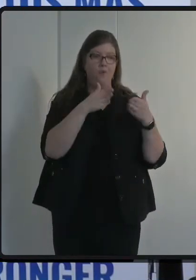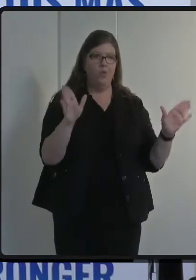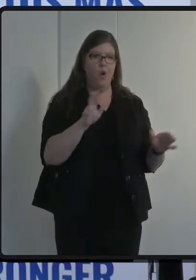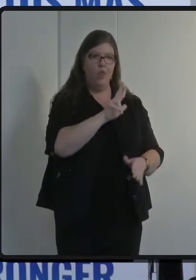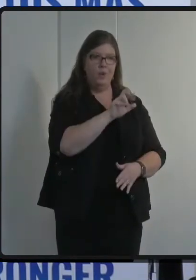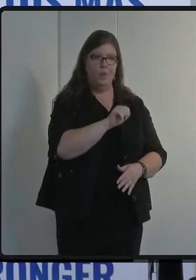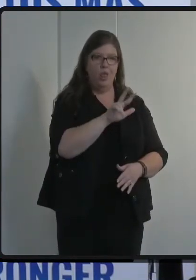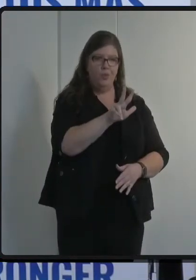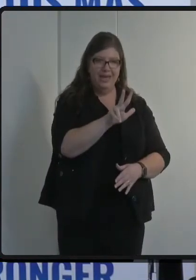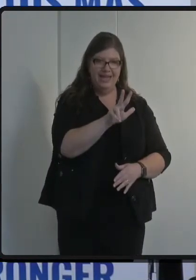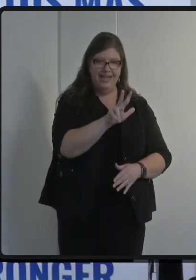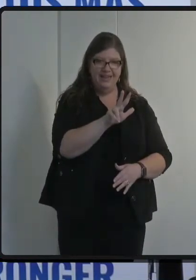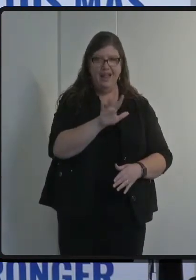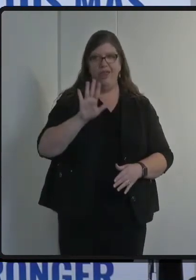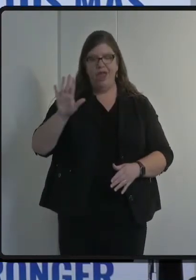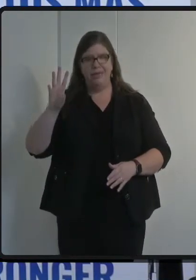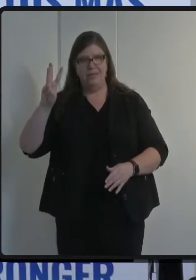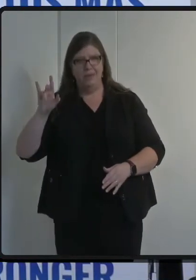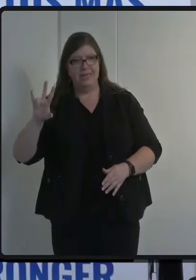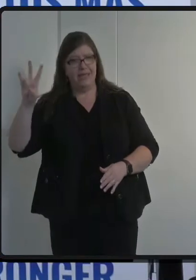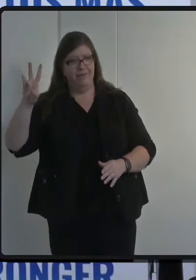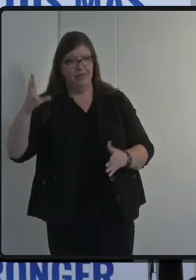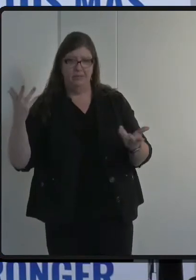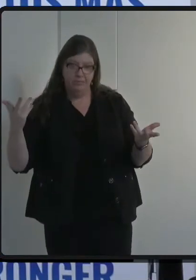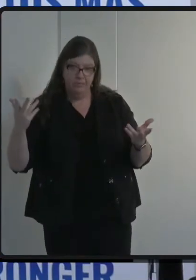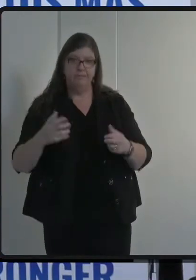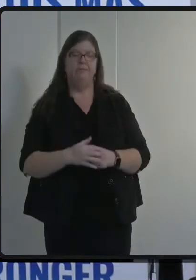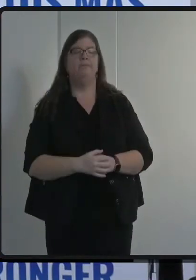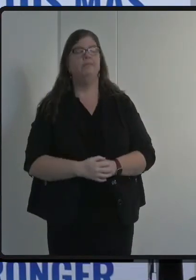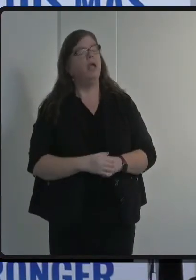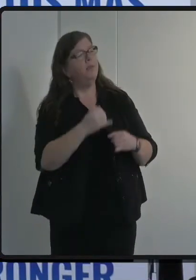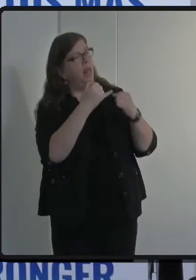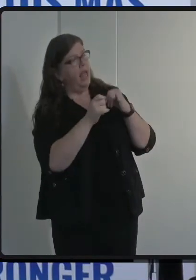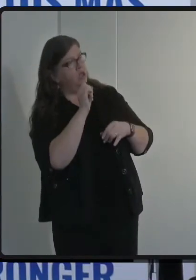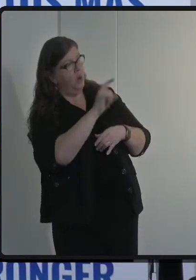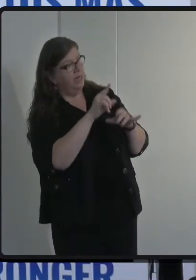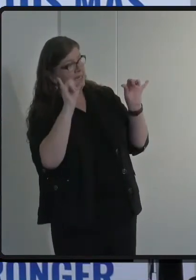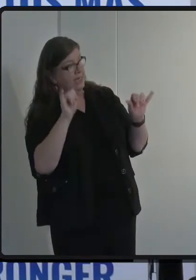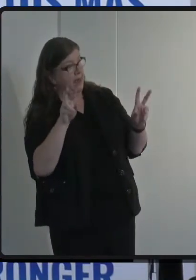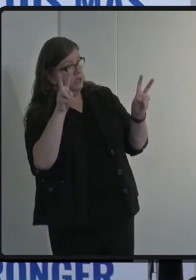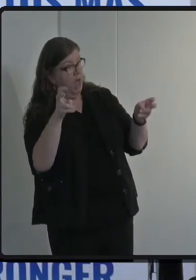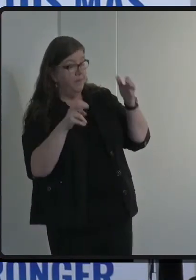3.3. Okay. And I guess my last question, again, on the same topic,